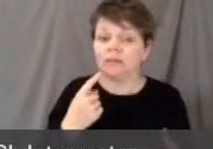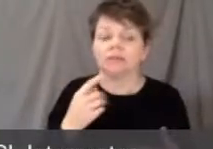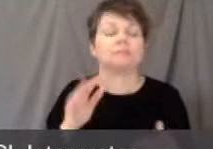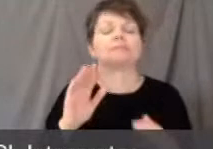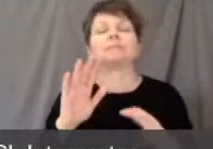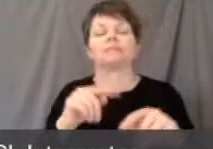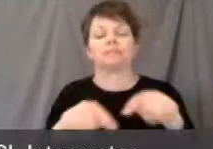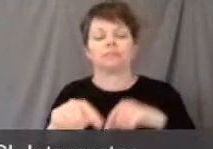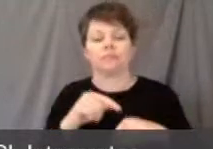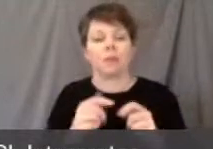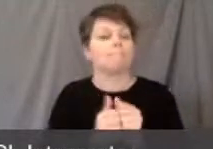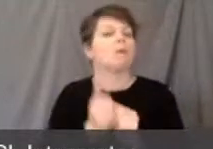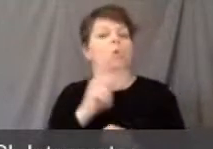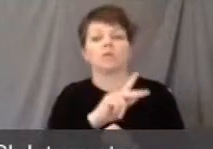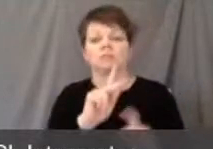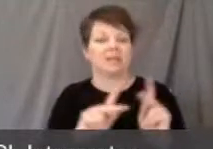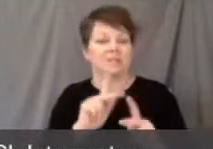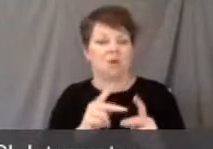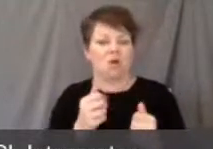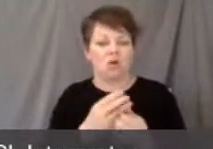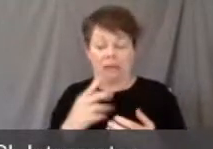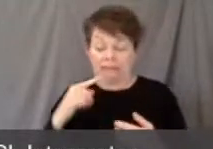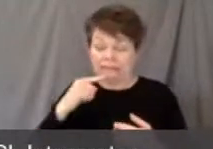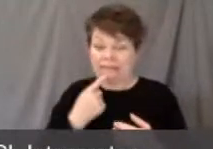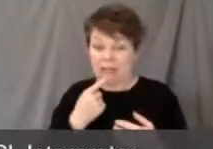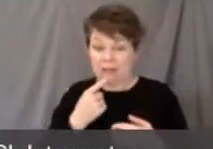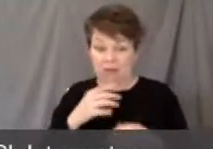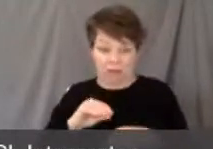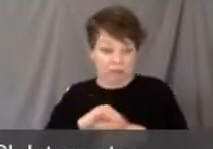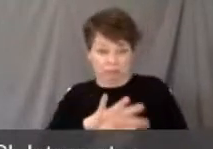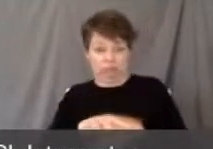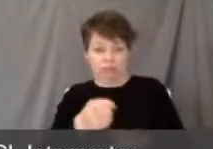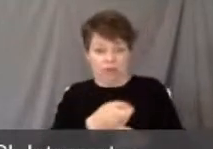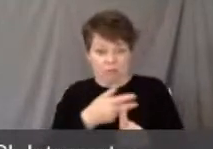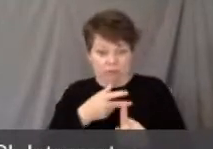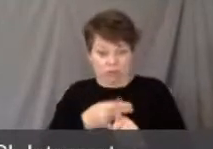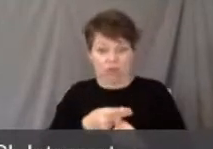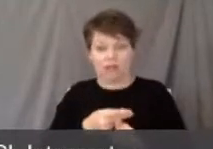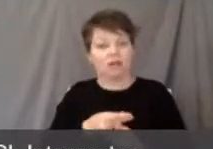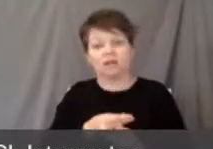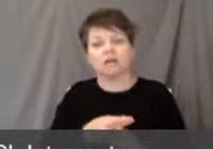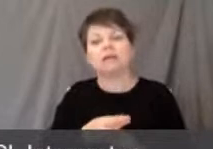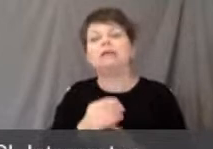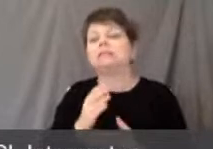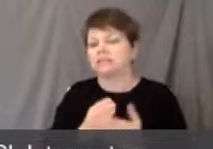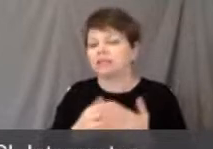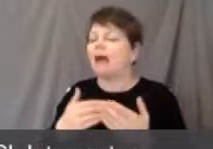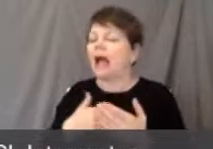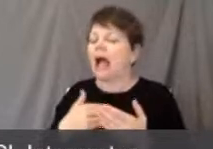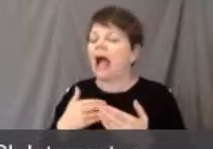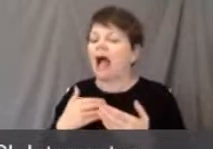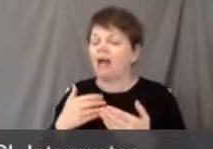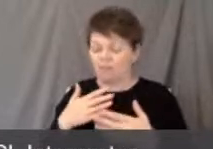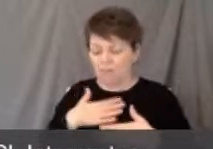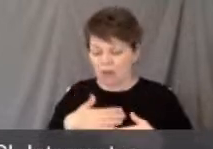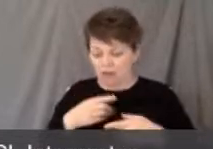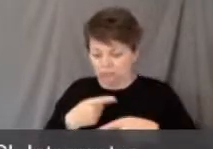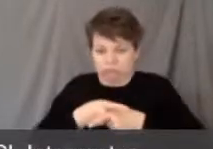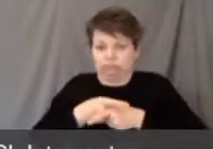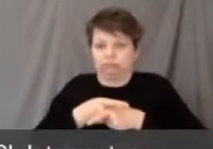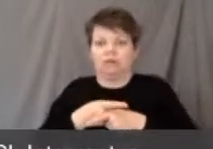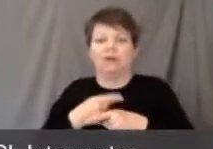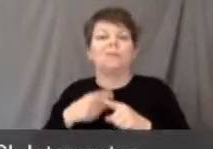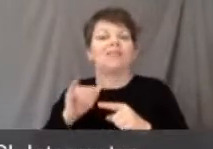Most people, it does not cause severe side effects. There are a few people who have had severe allergic reactions. They typically have had these with lots of